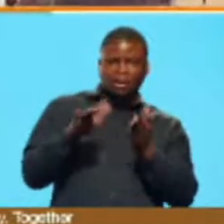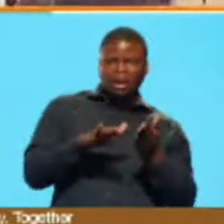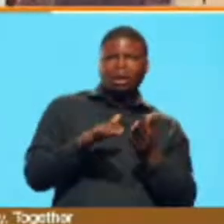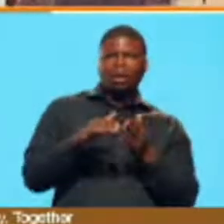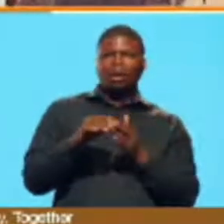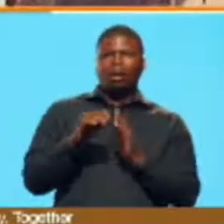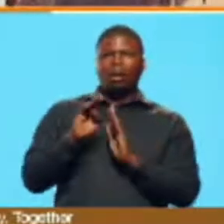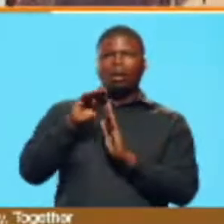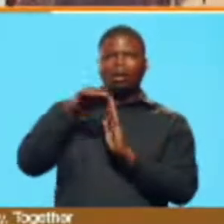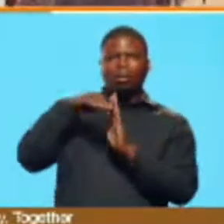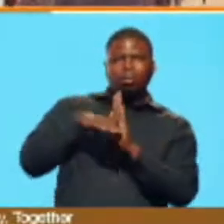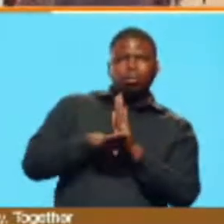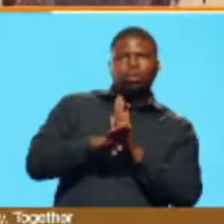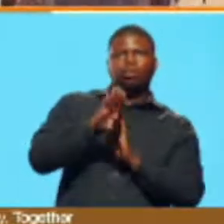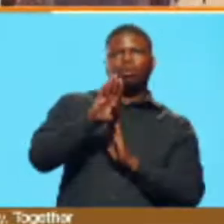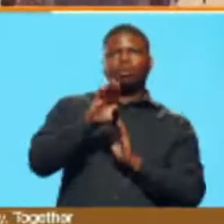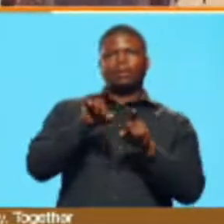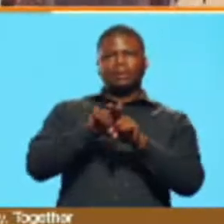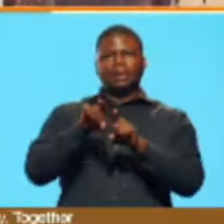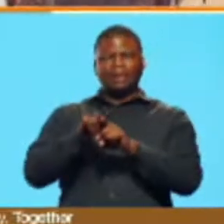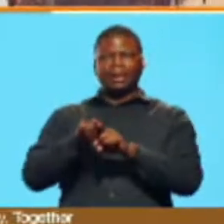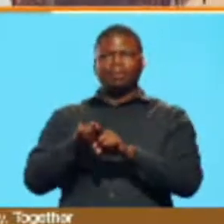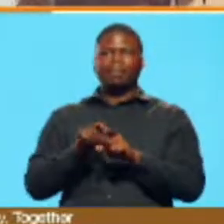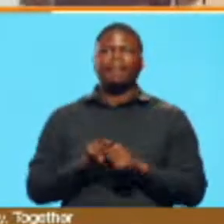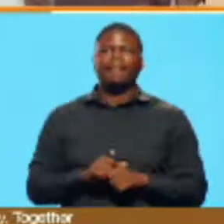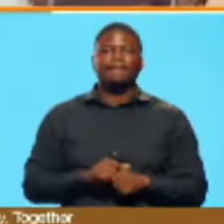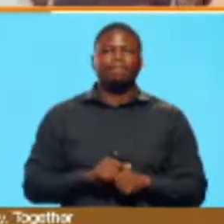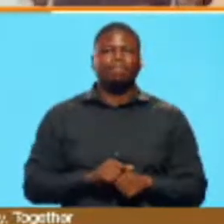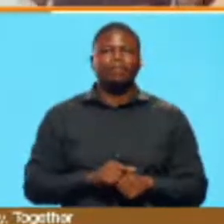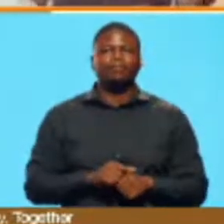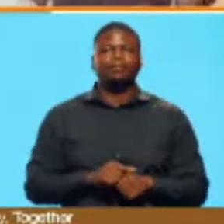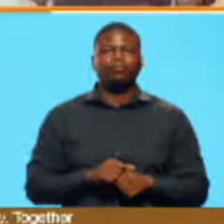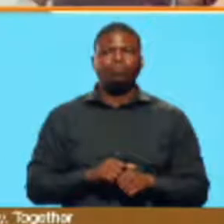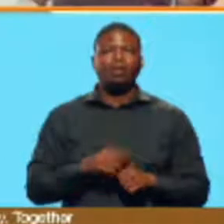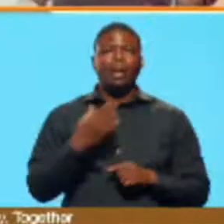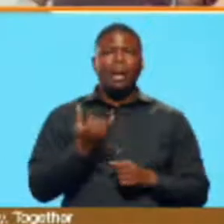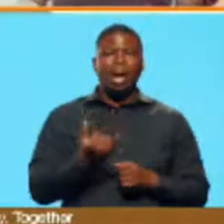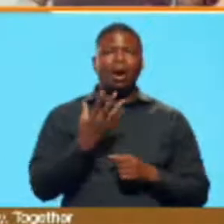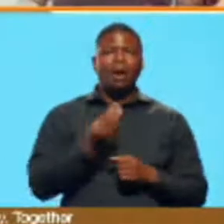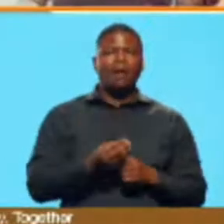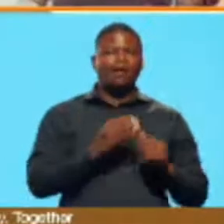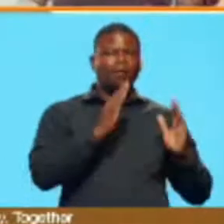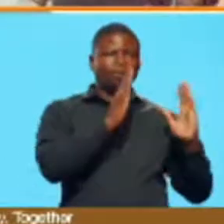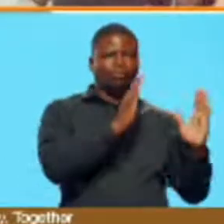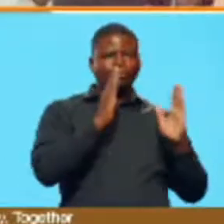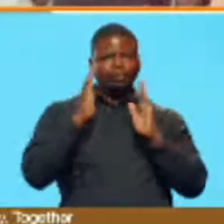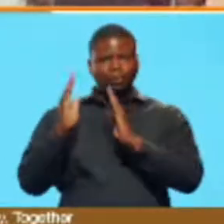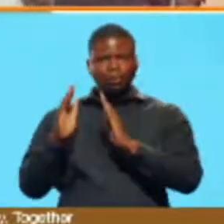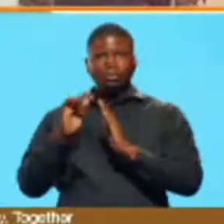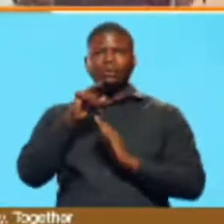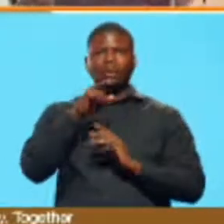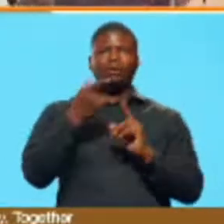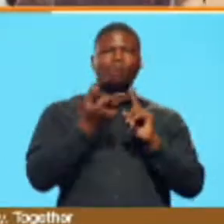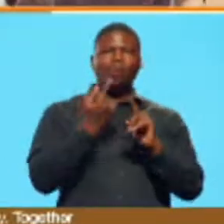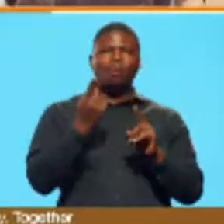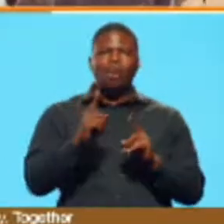I just choose two population pyramids in terms of two